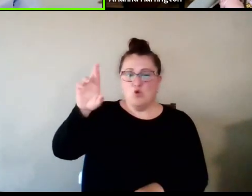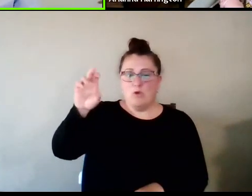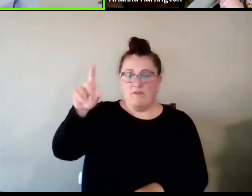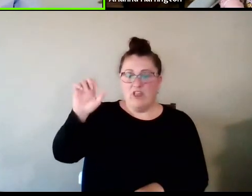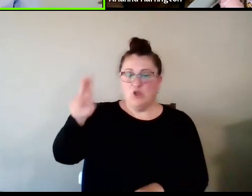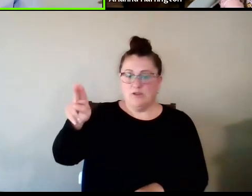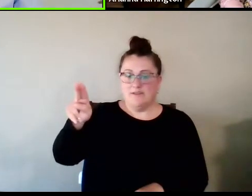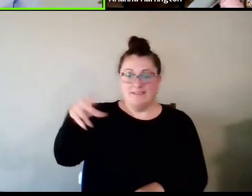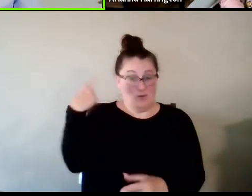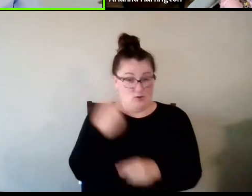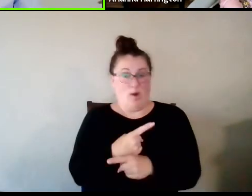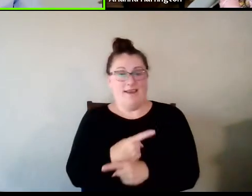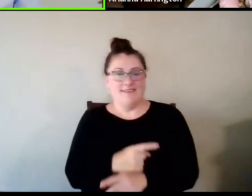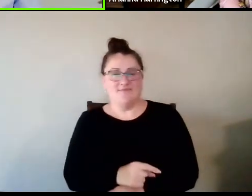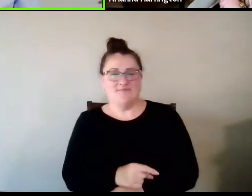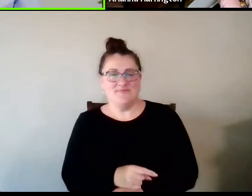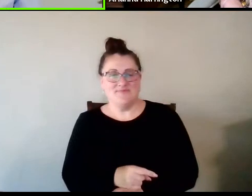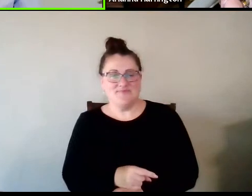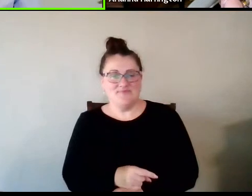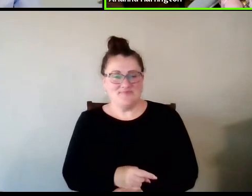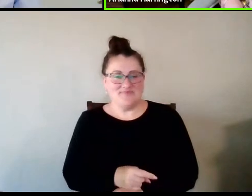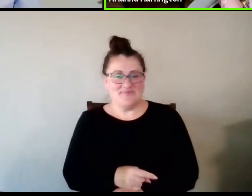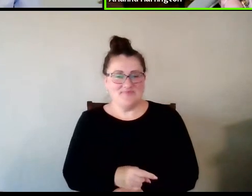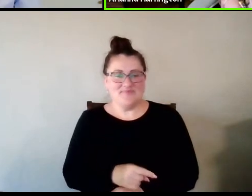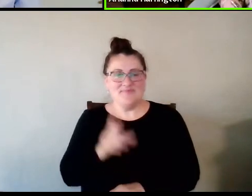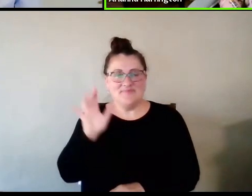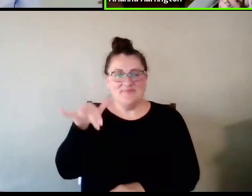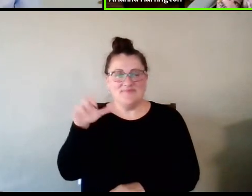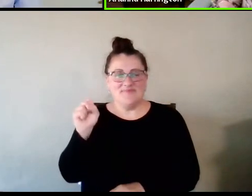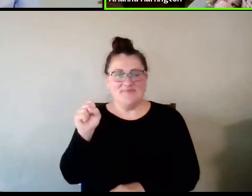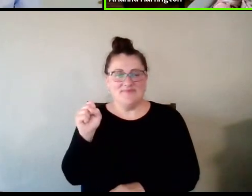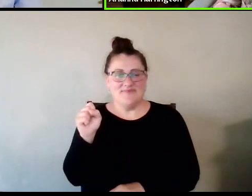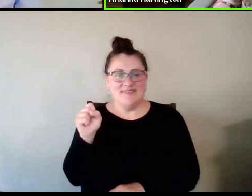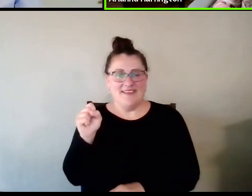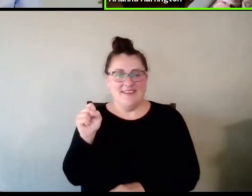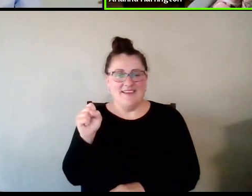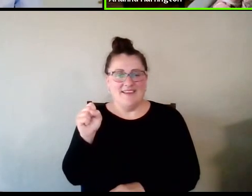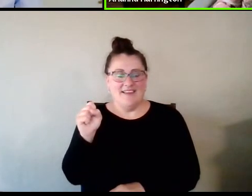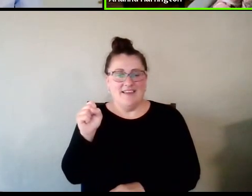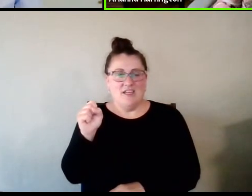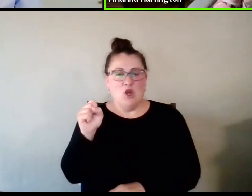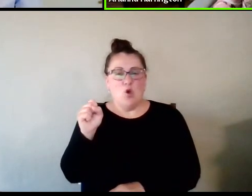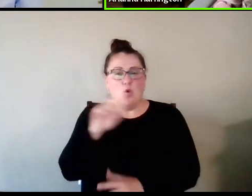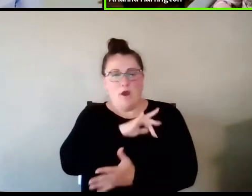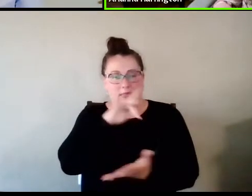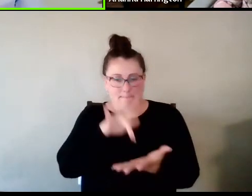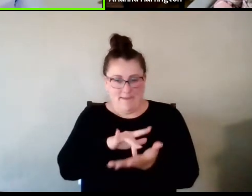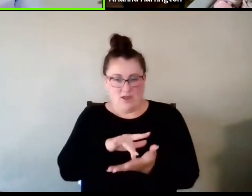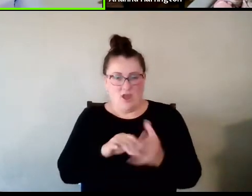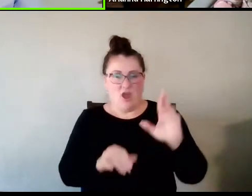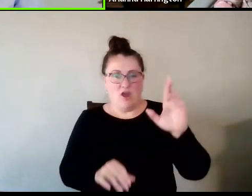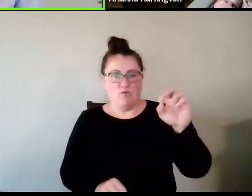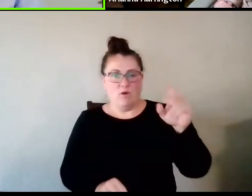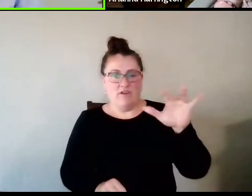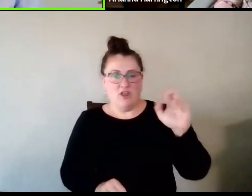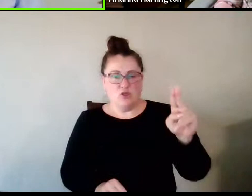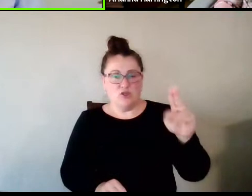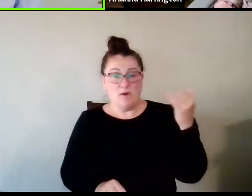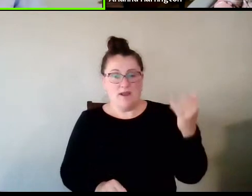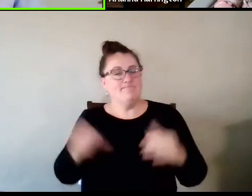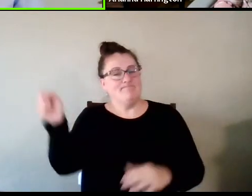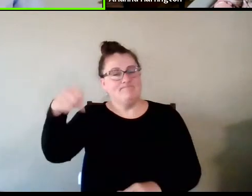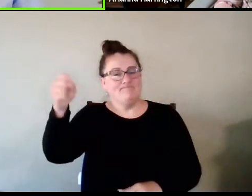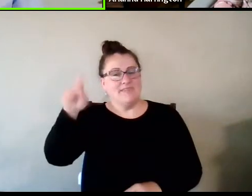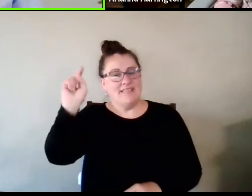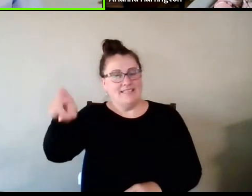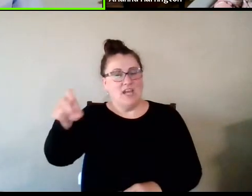I think he was right. Yes, so you think we're in the middle of a revolution? I think it's a necessary